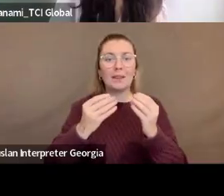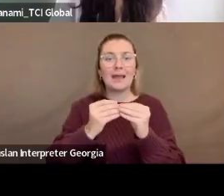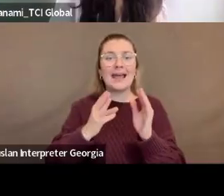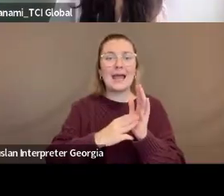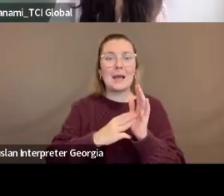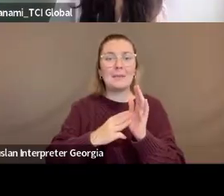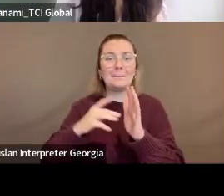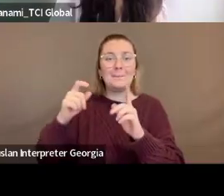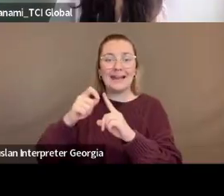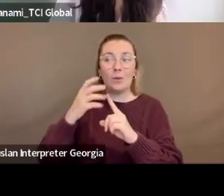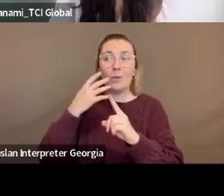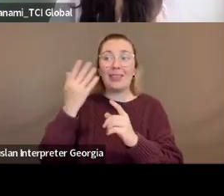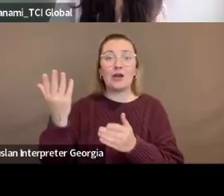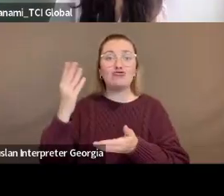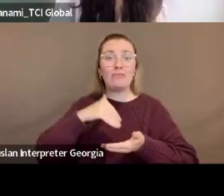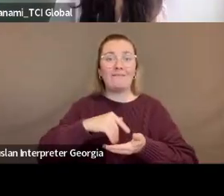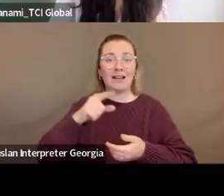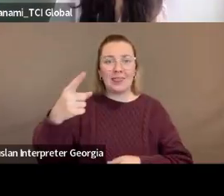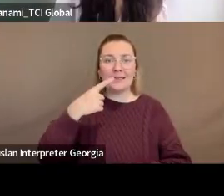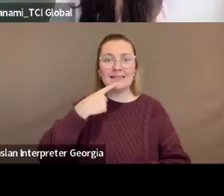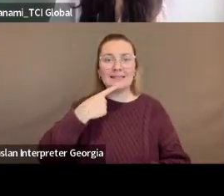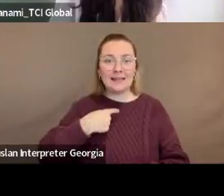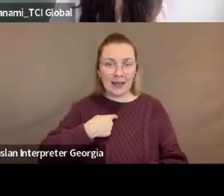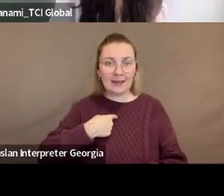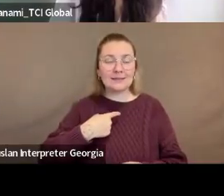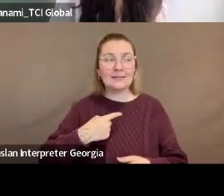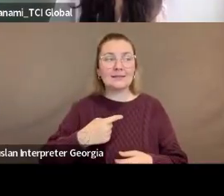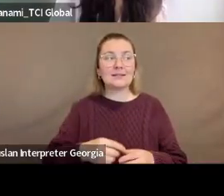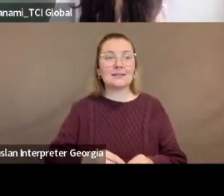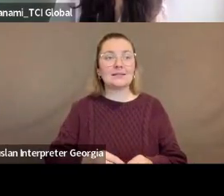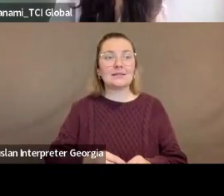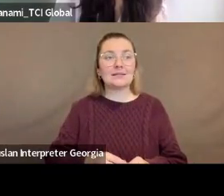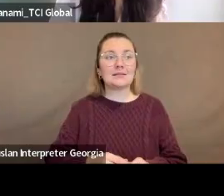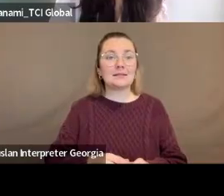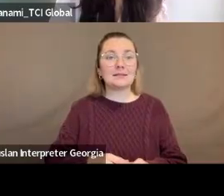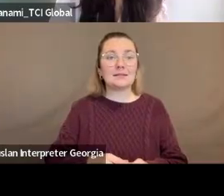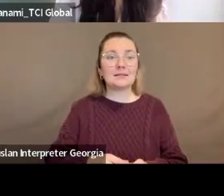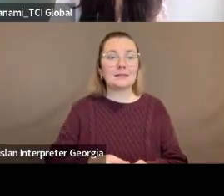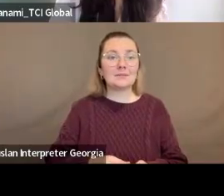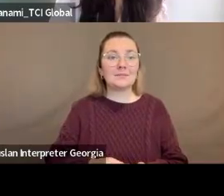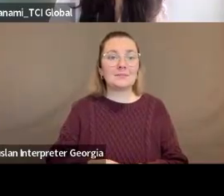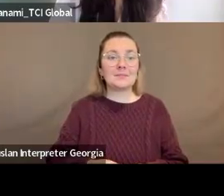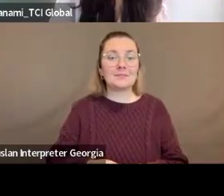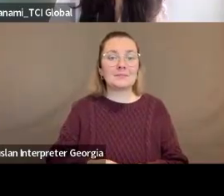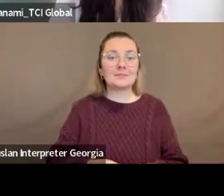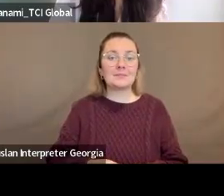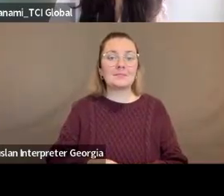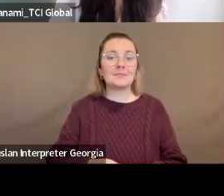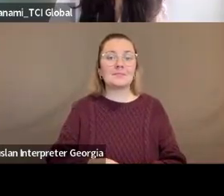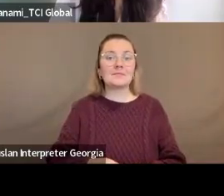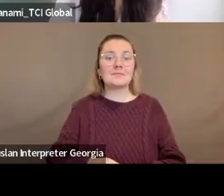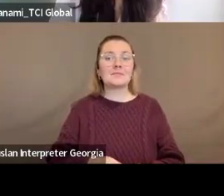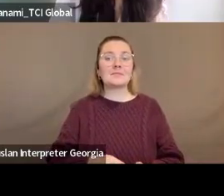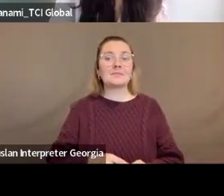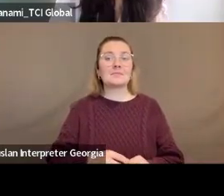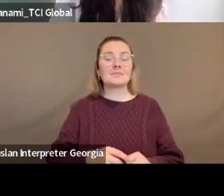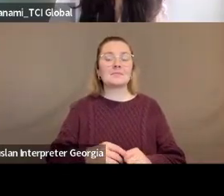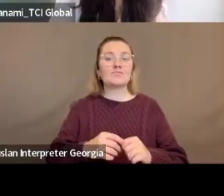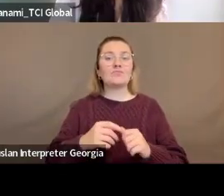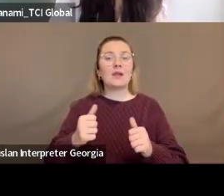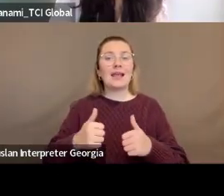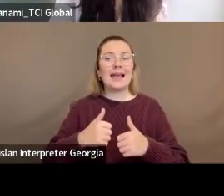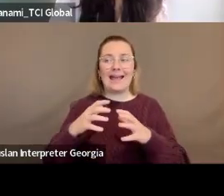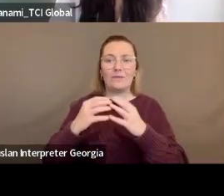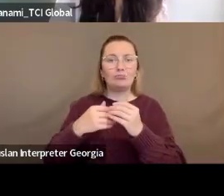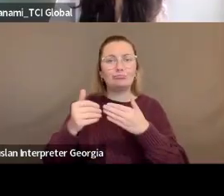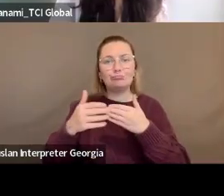came in, they said they put our office in order. So our